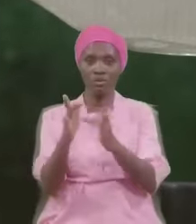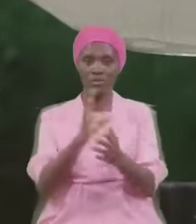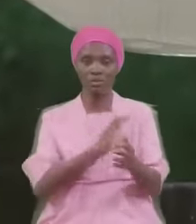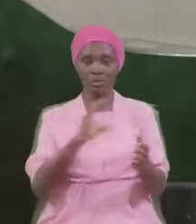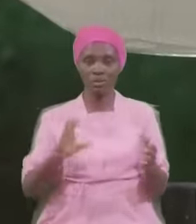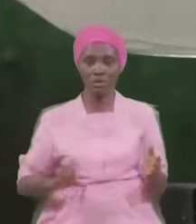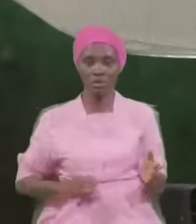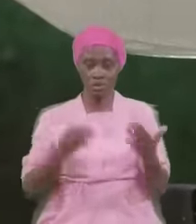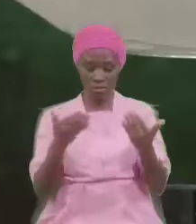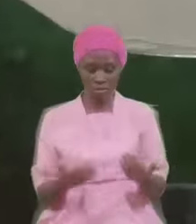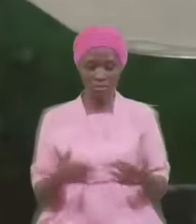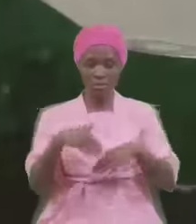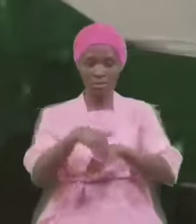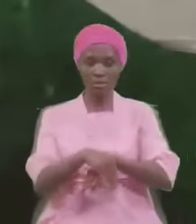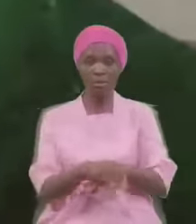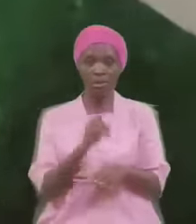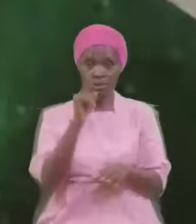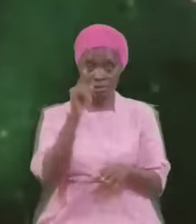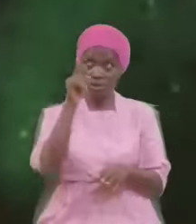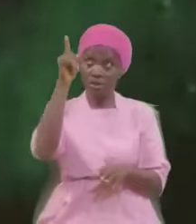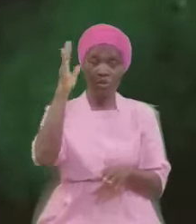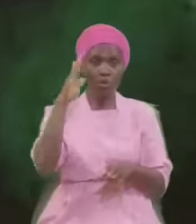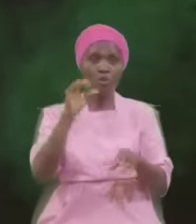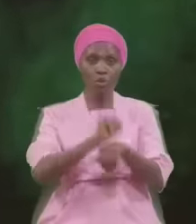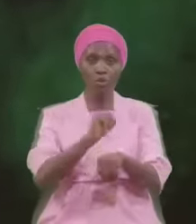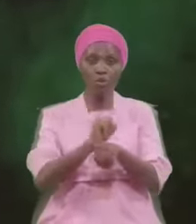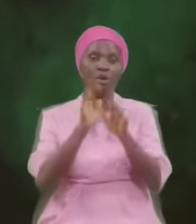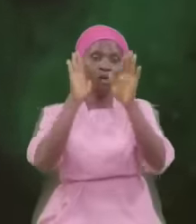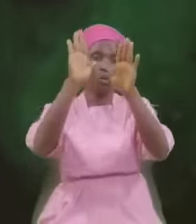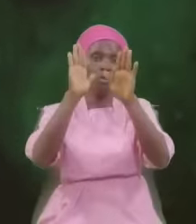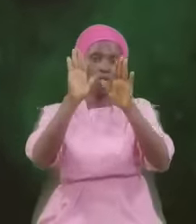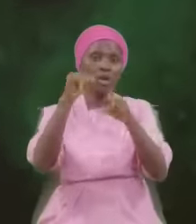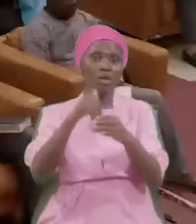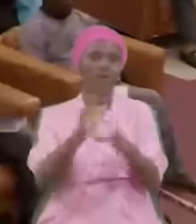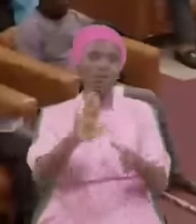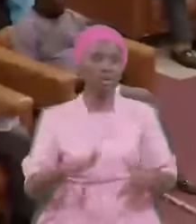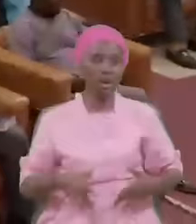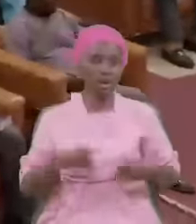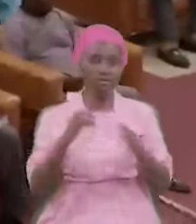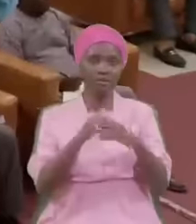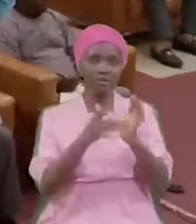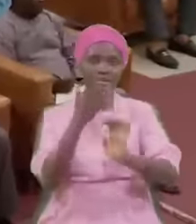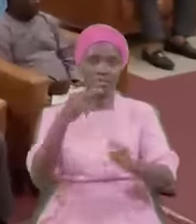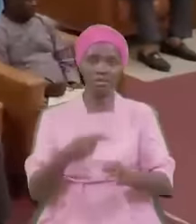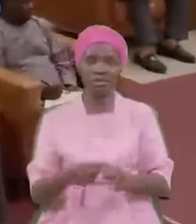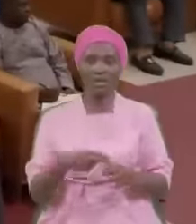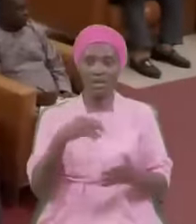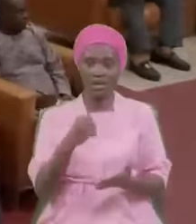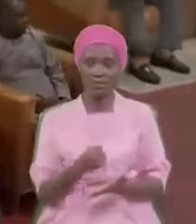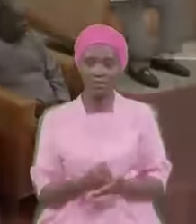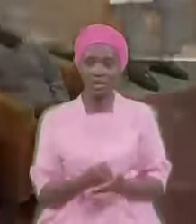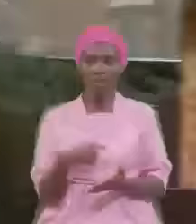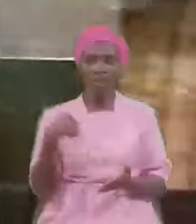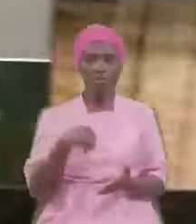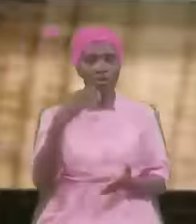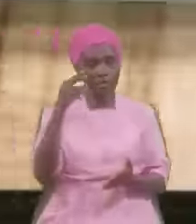Christ, tonight he will work wonders in your life in Jesus' name. And we need to know,